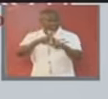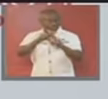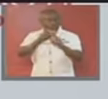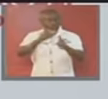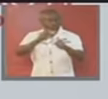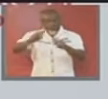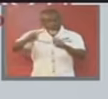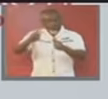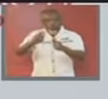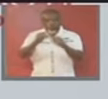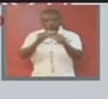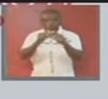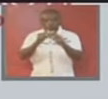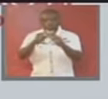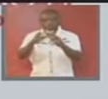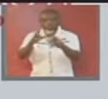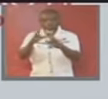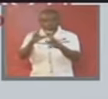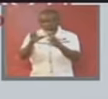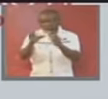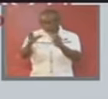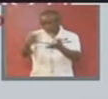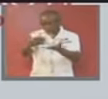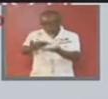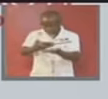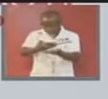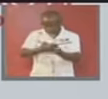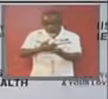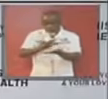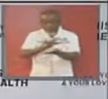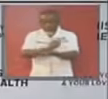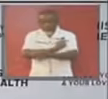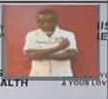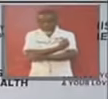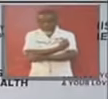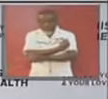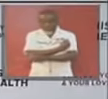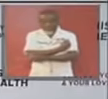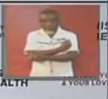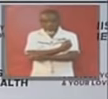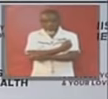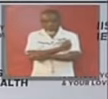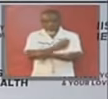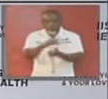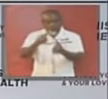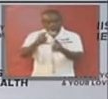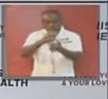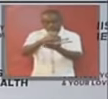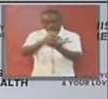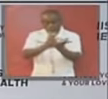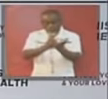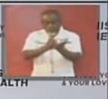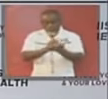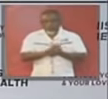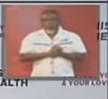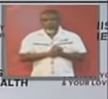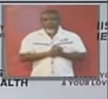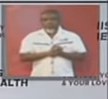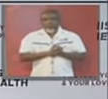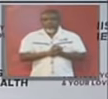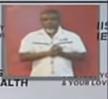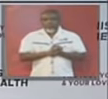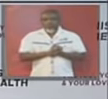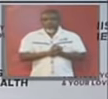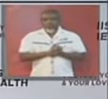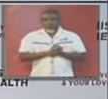initial phase. So I hope that answers the question, Candice. Thank you very much. Thank you very much, Minister. Just a reminder that these are questions that